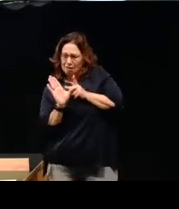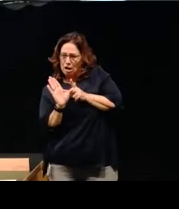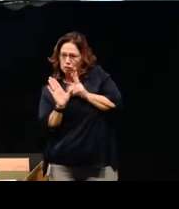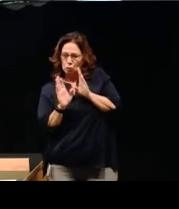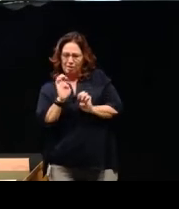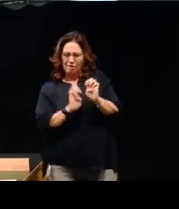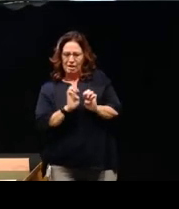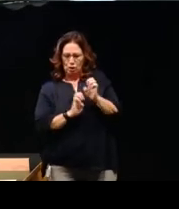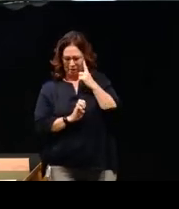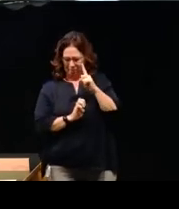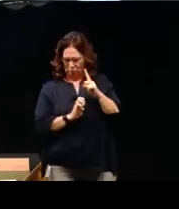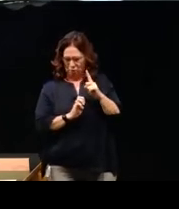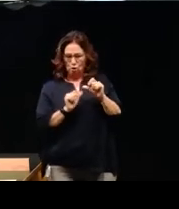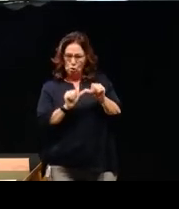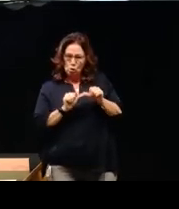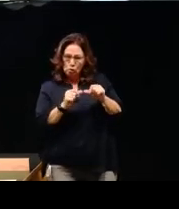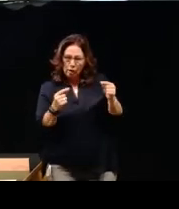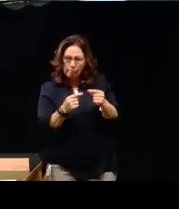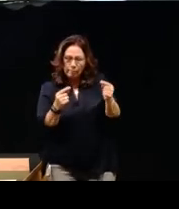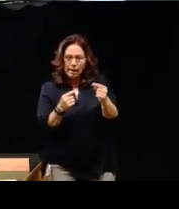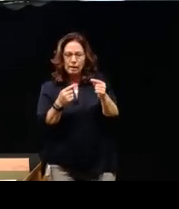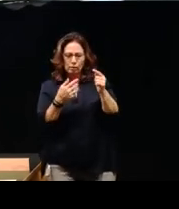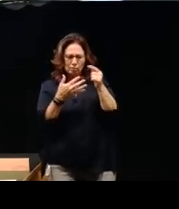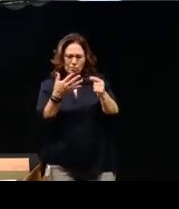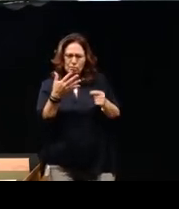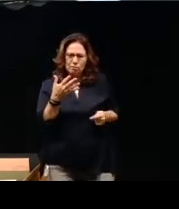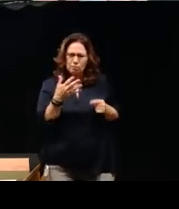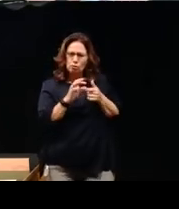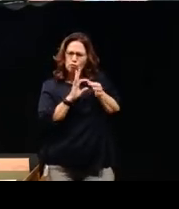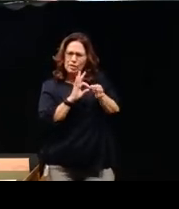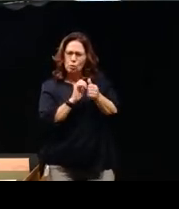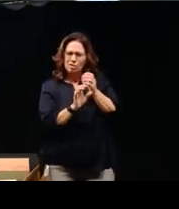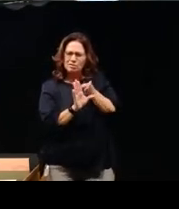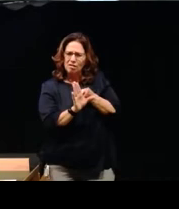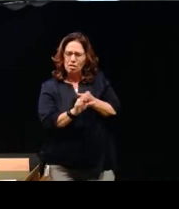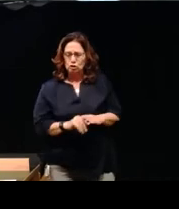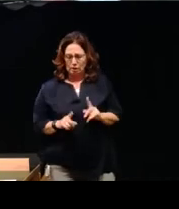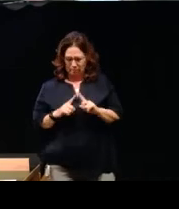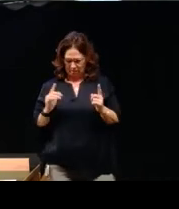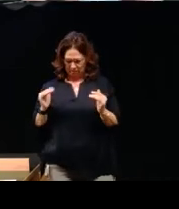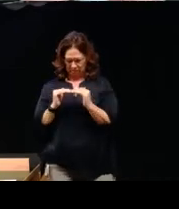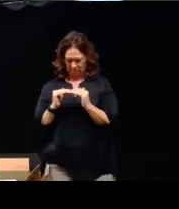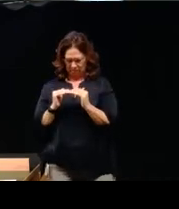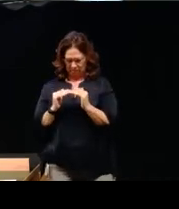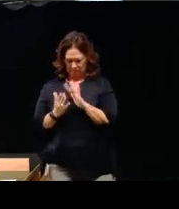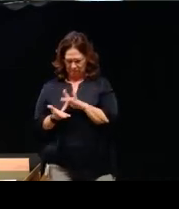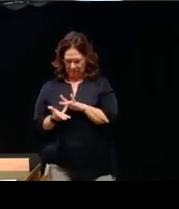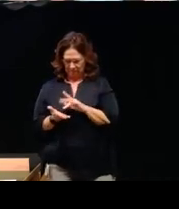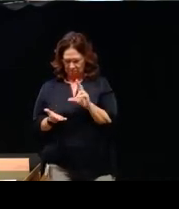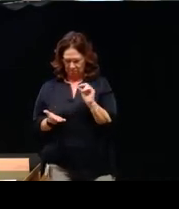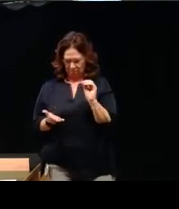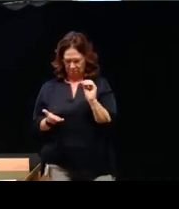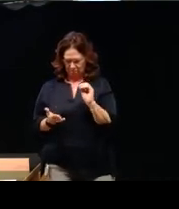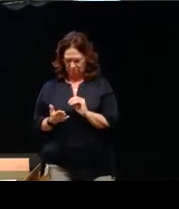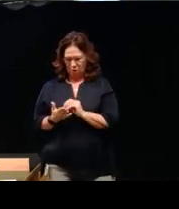major depression and chronic PTSD and acute safety concerns. But there was this big gap. What about the diagnostic entity